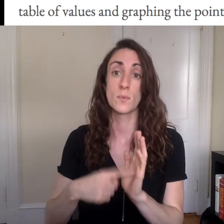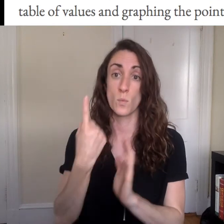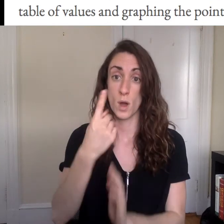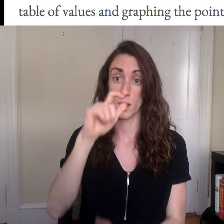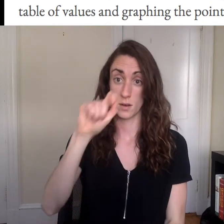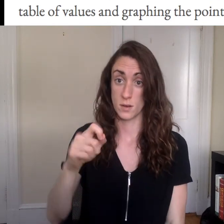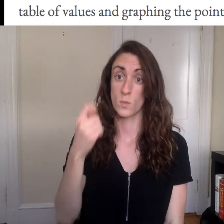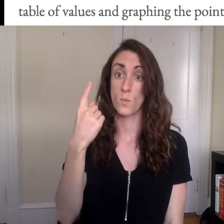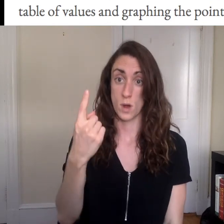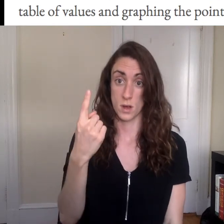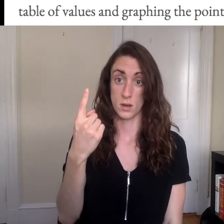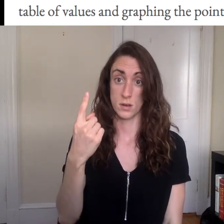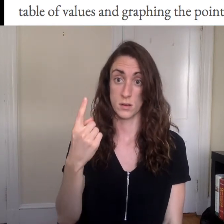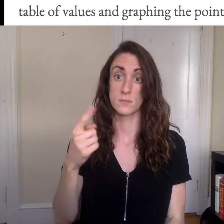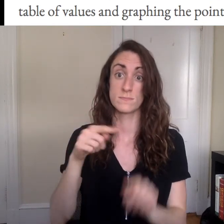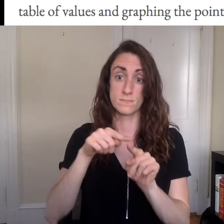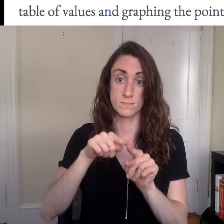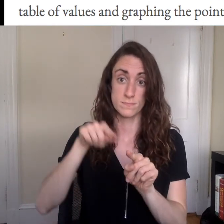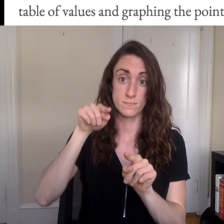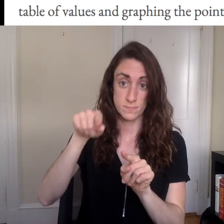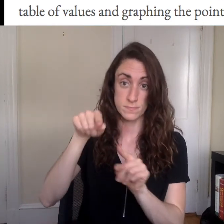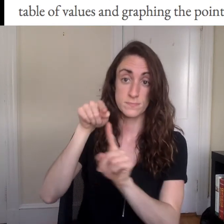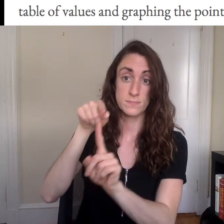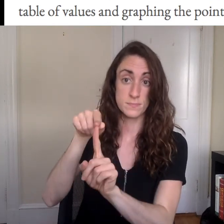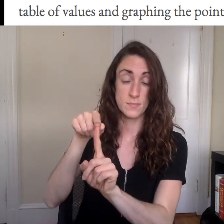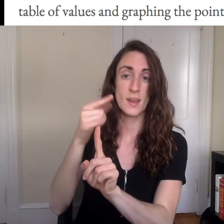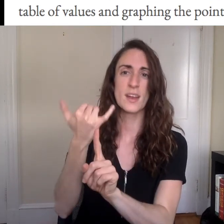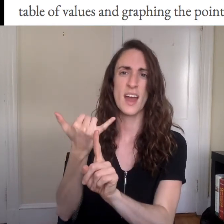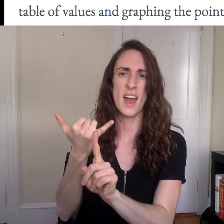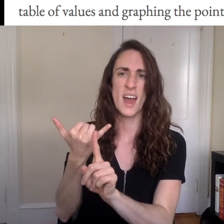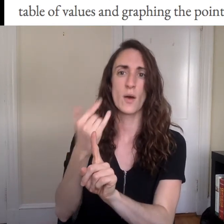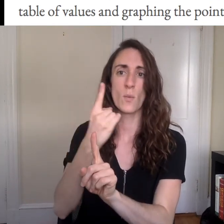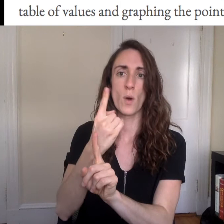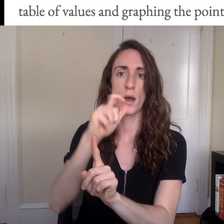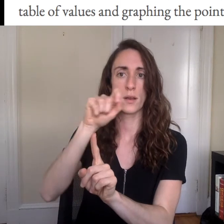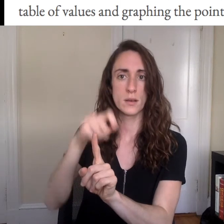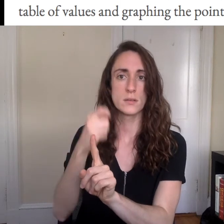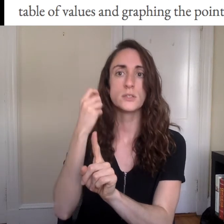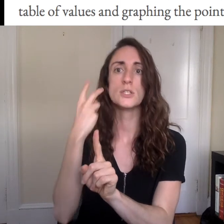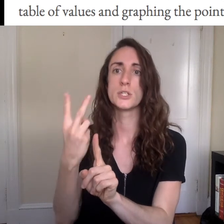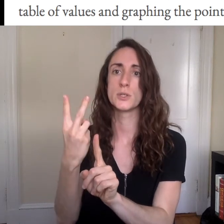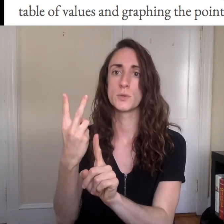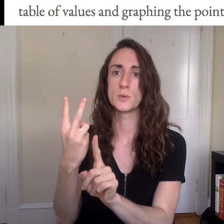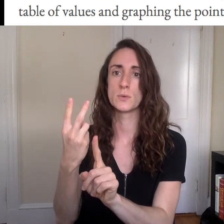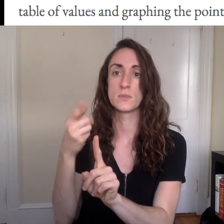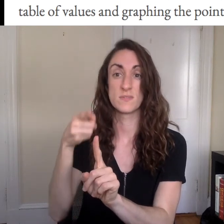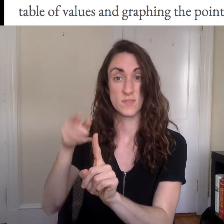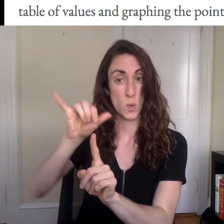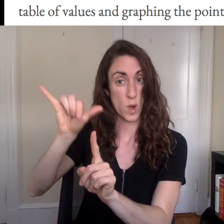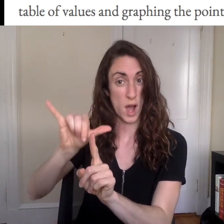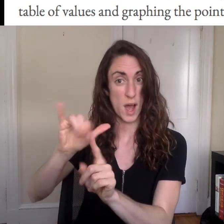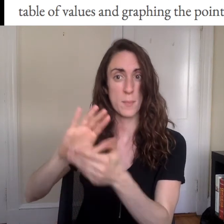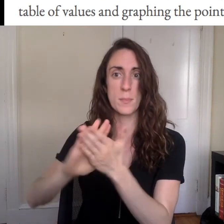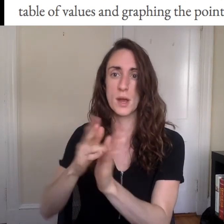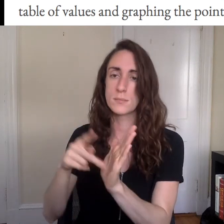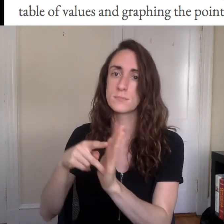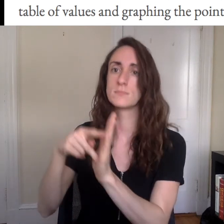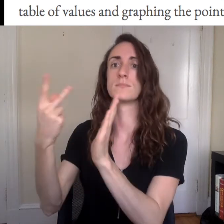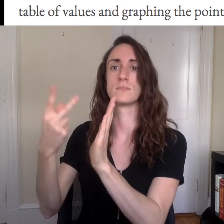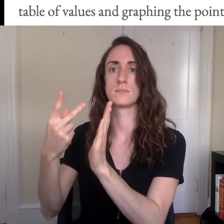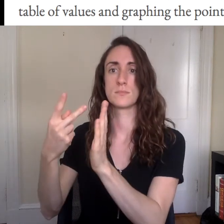points, for example, the point that was at 1, 1, has gone up to 1, 2. So its y value is twice as